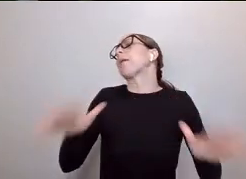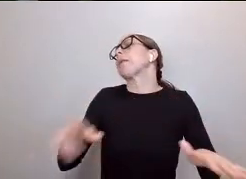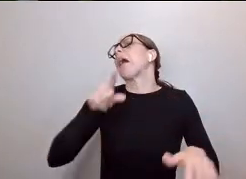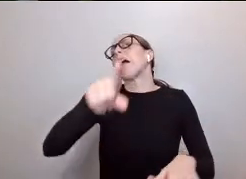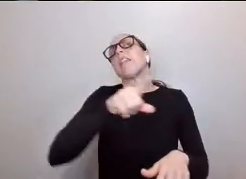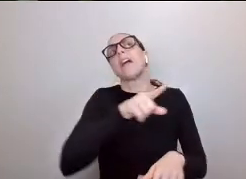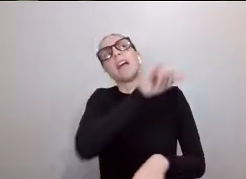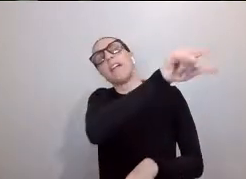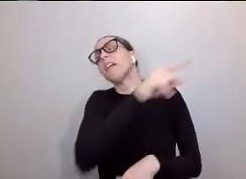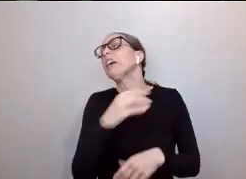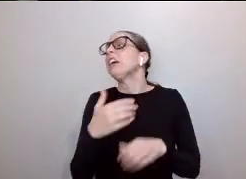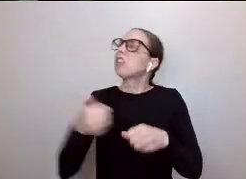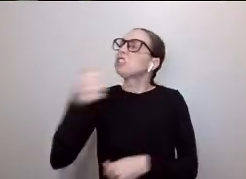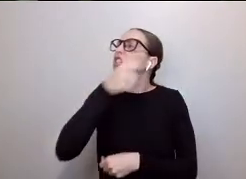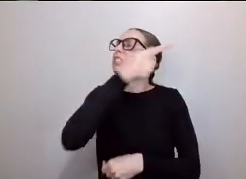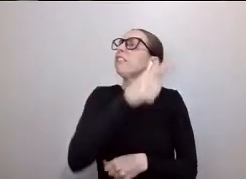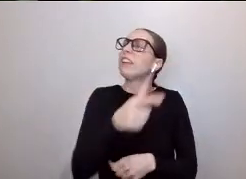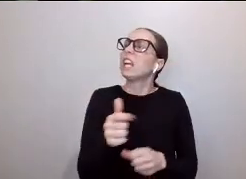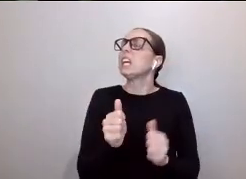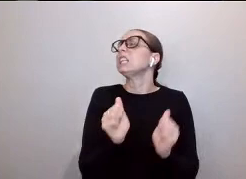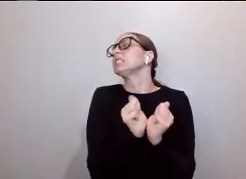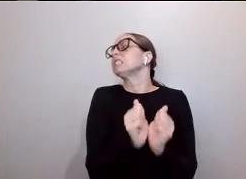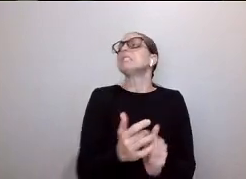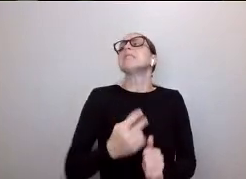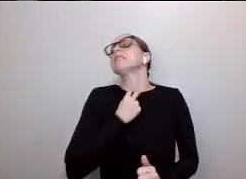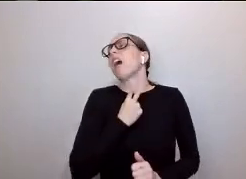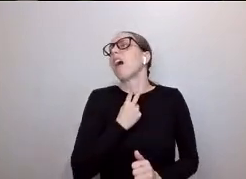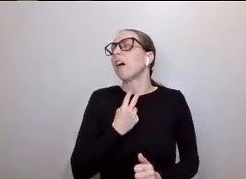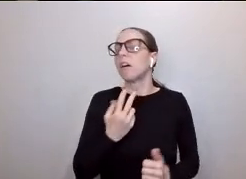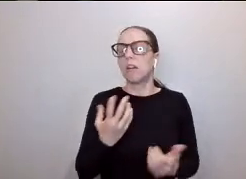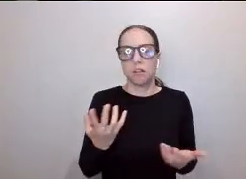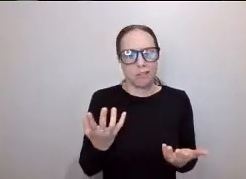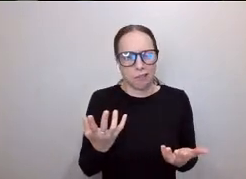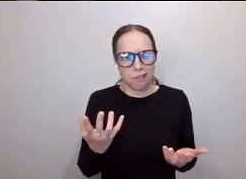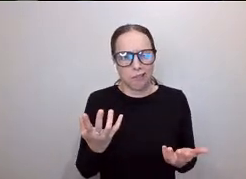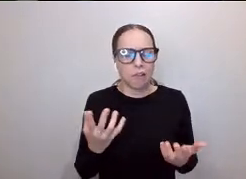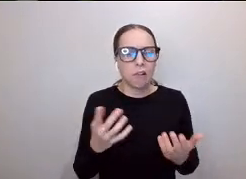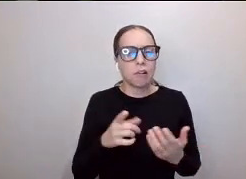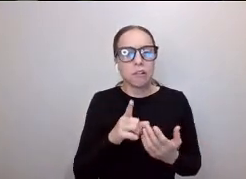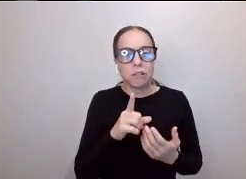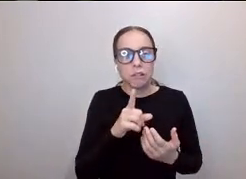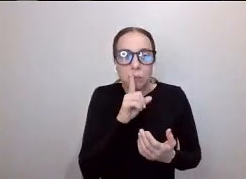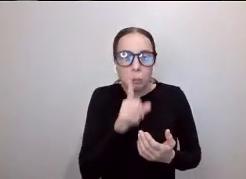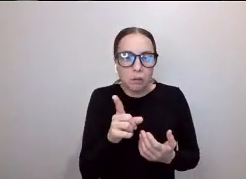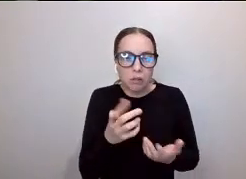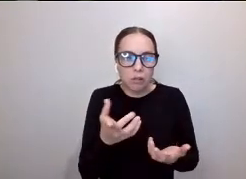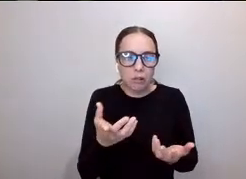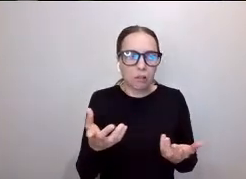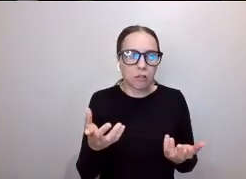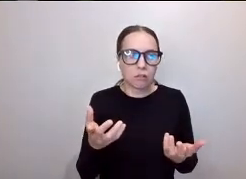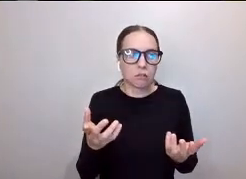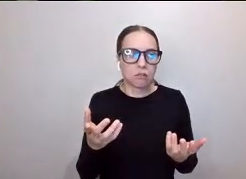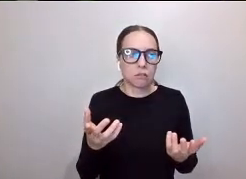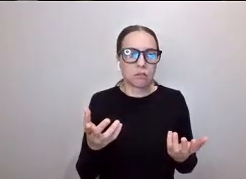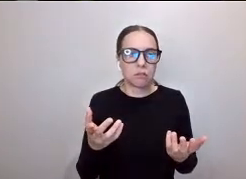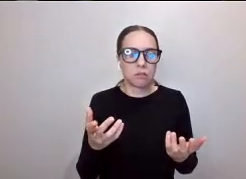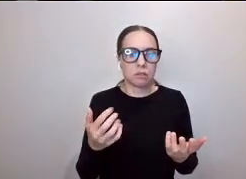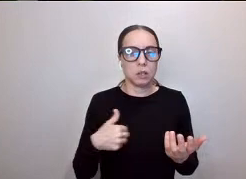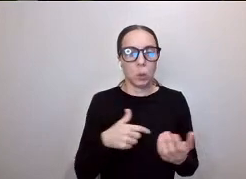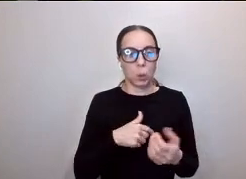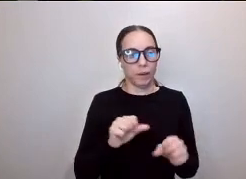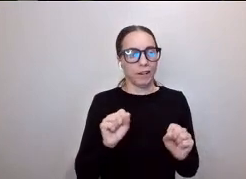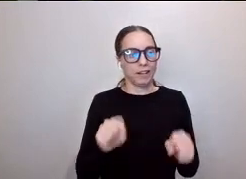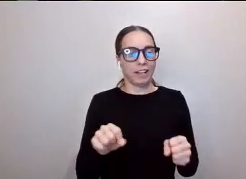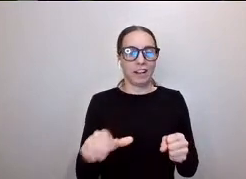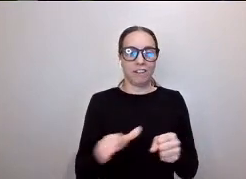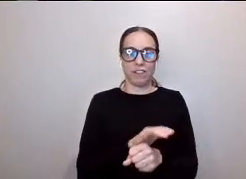reality, the reality is that there's just no way for us to be able to fill this, these many positions within the